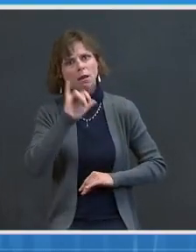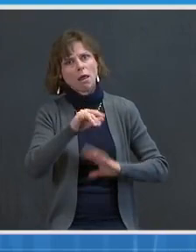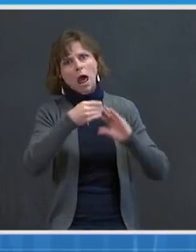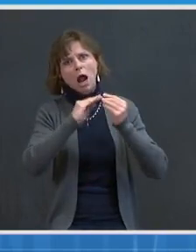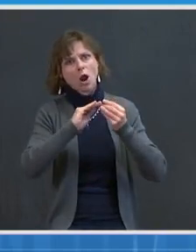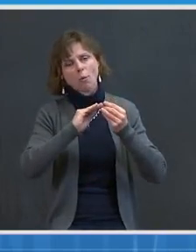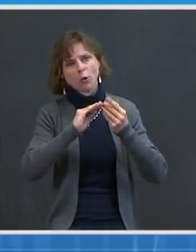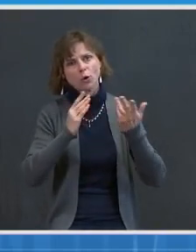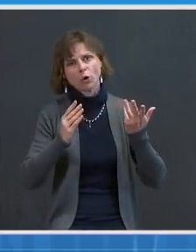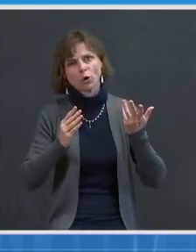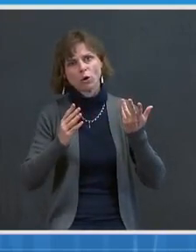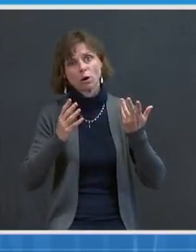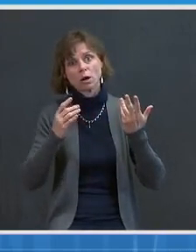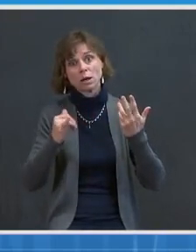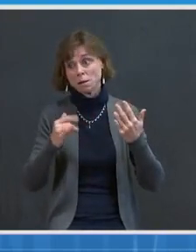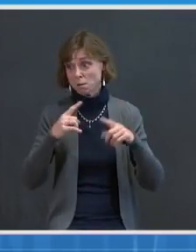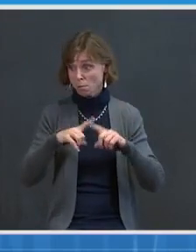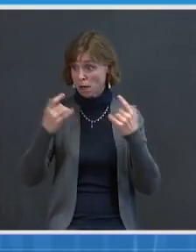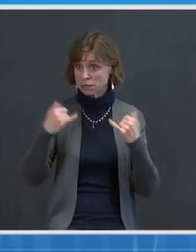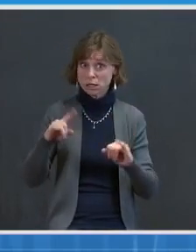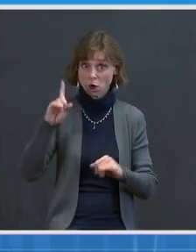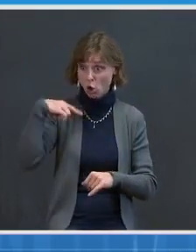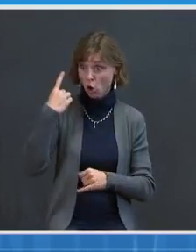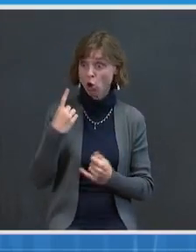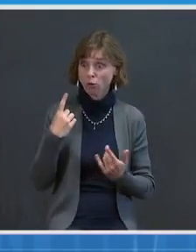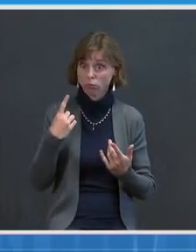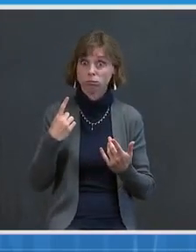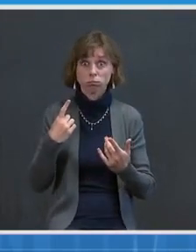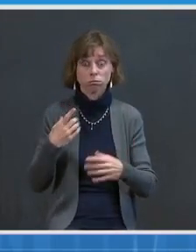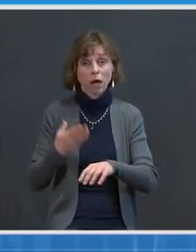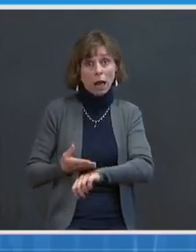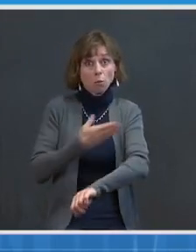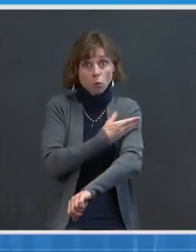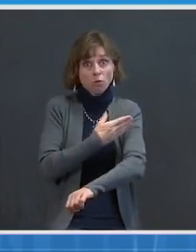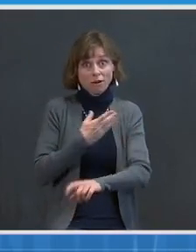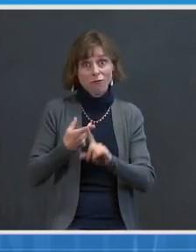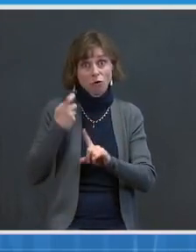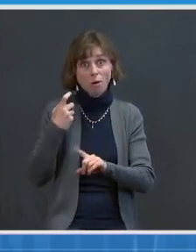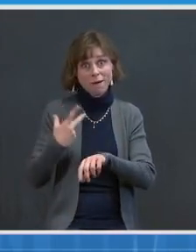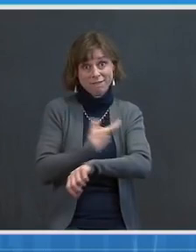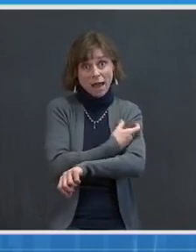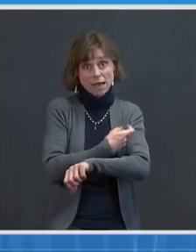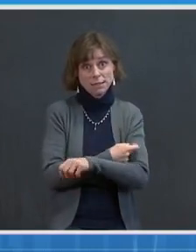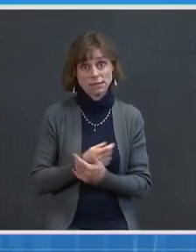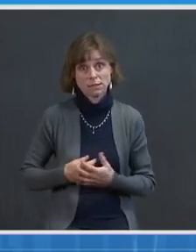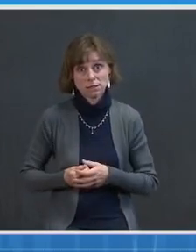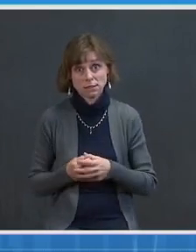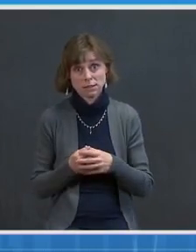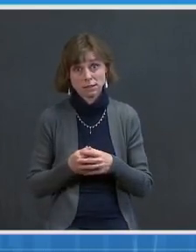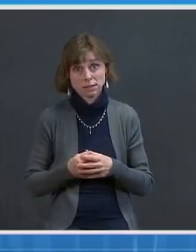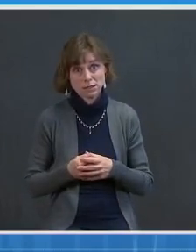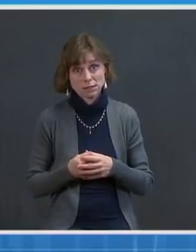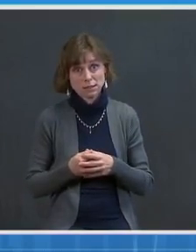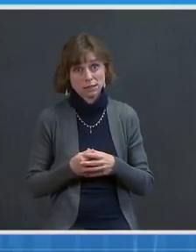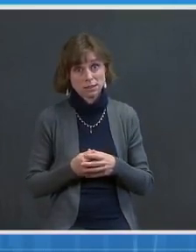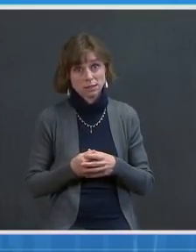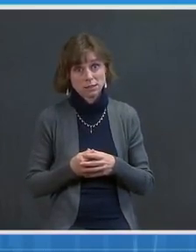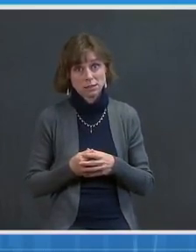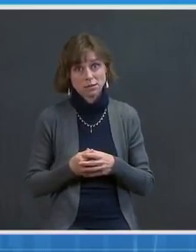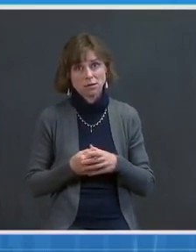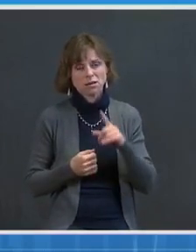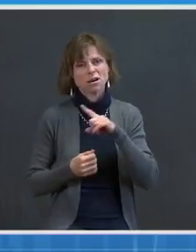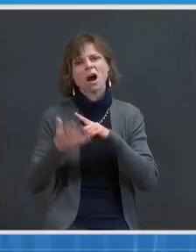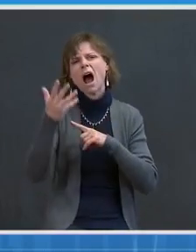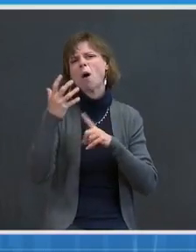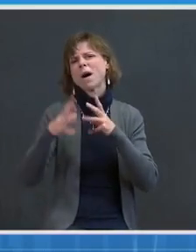get a very favorable effect from vaccines. Maybe I'll just add that the point is incredibly